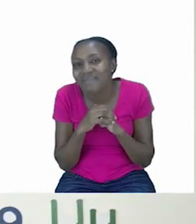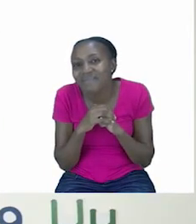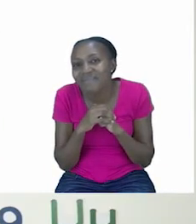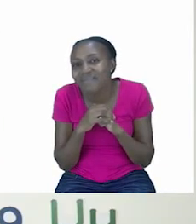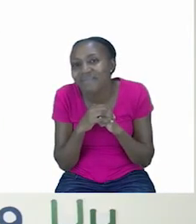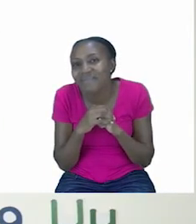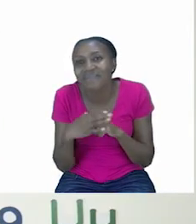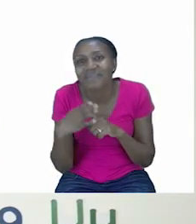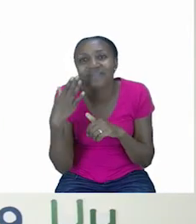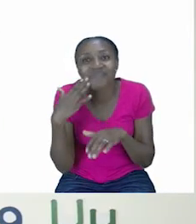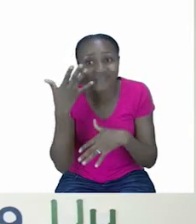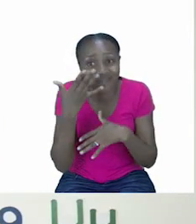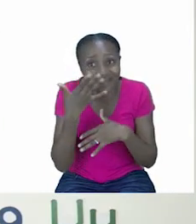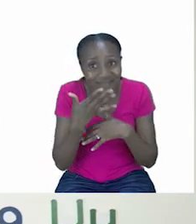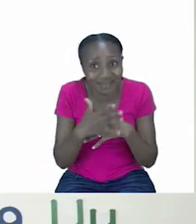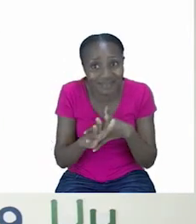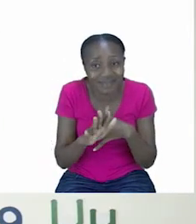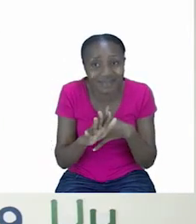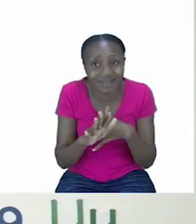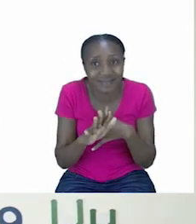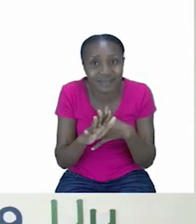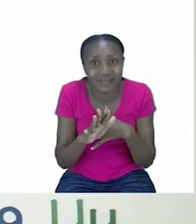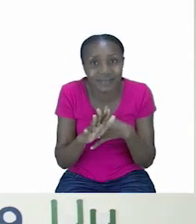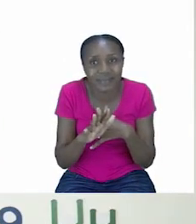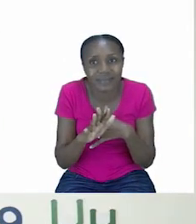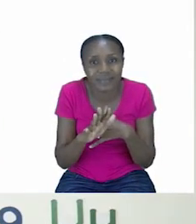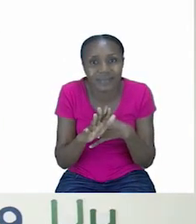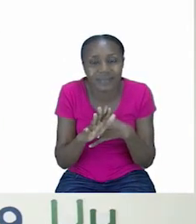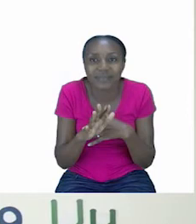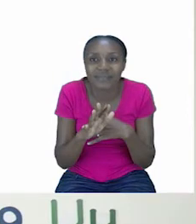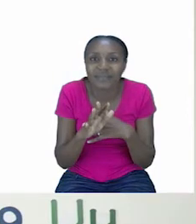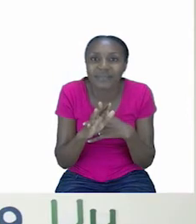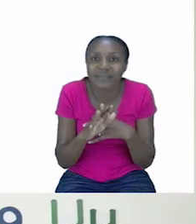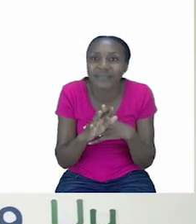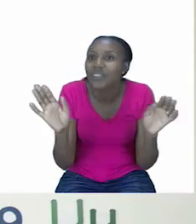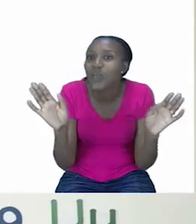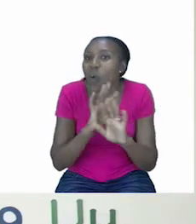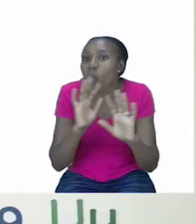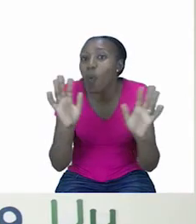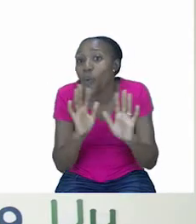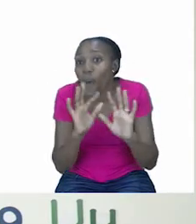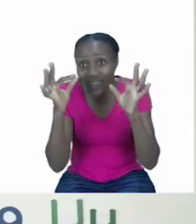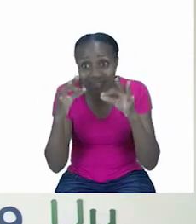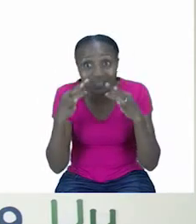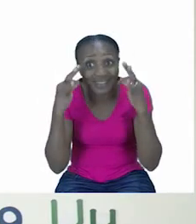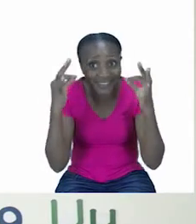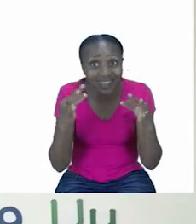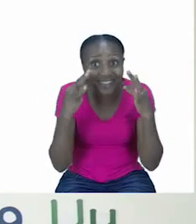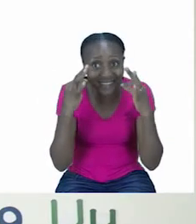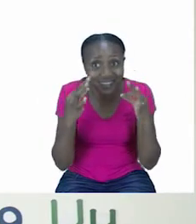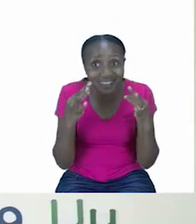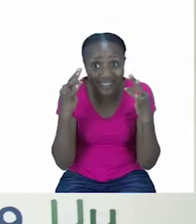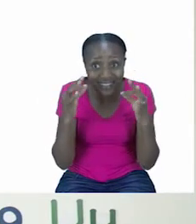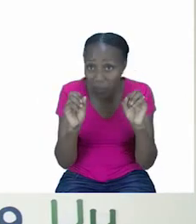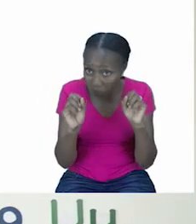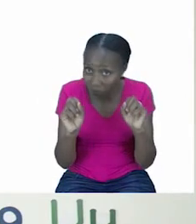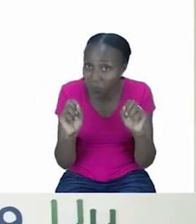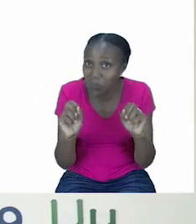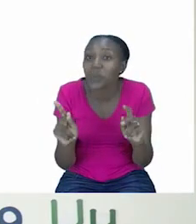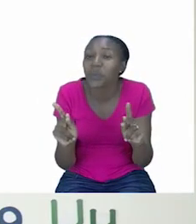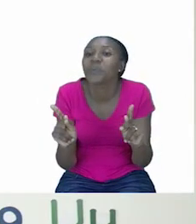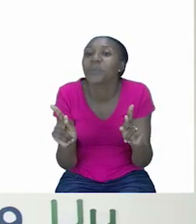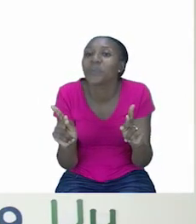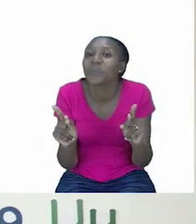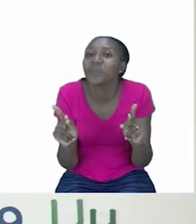end a lesson, my dear friends, we are going to say goodbye because just like how we said hello, it's